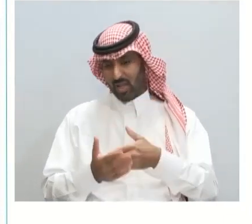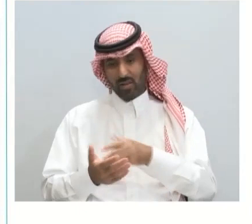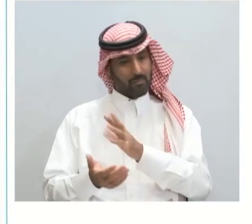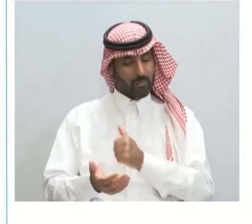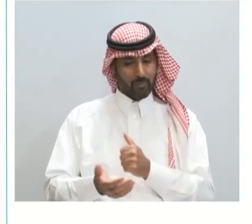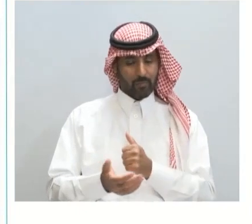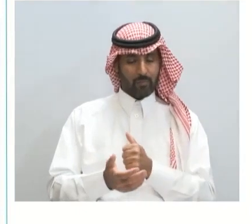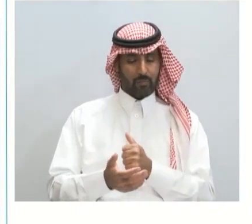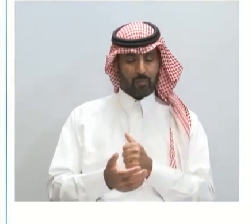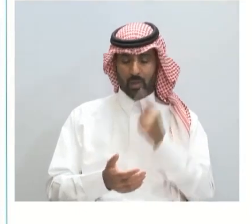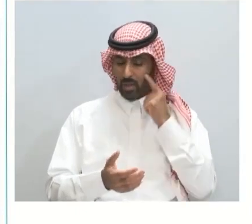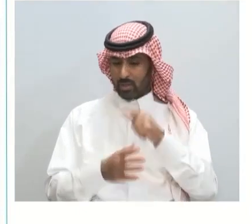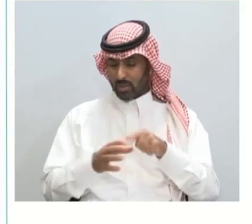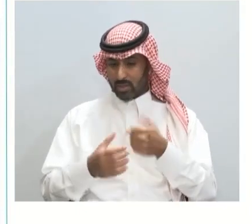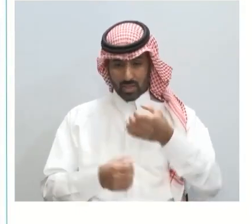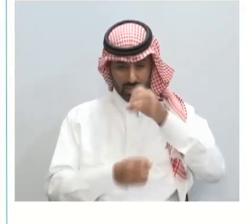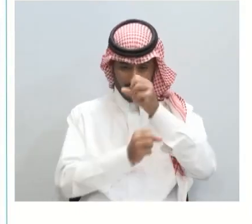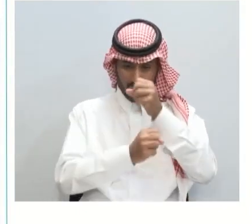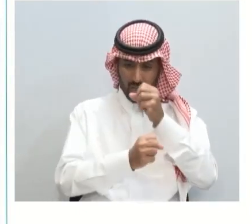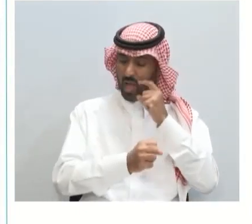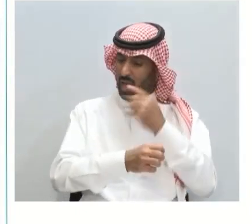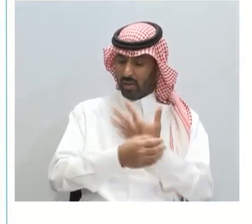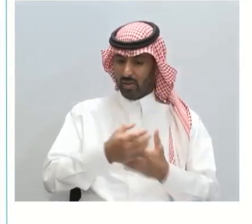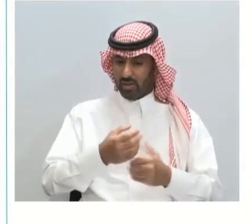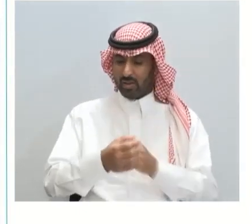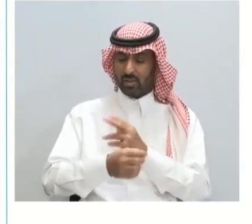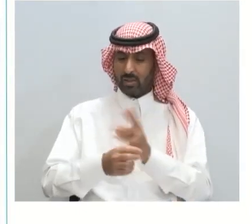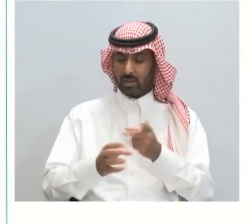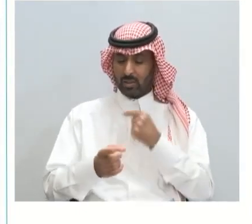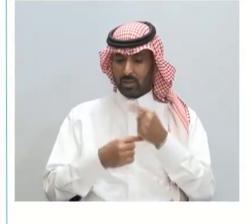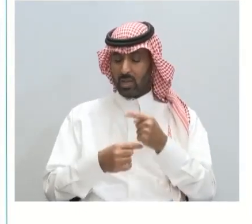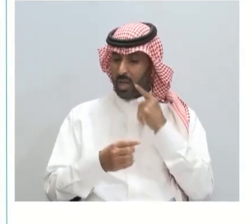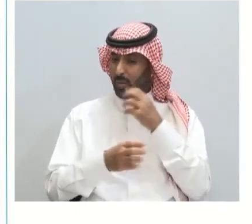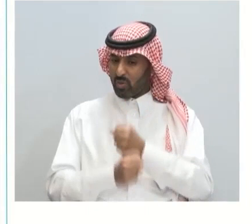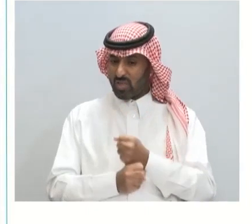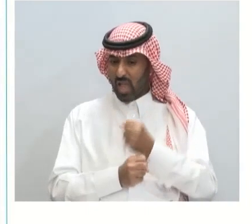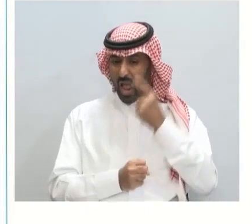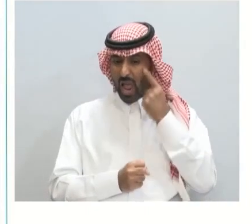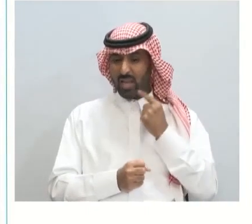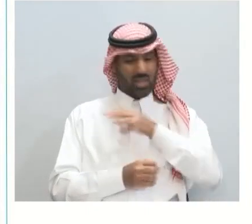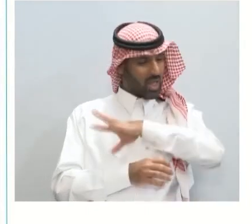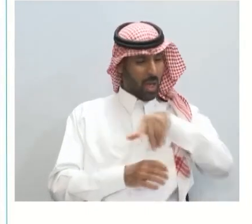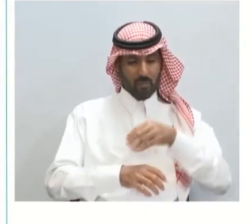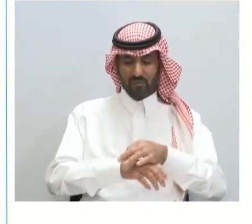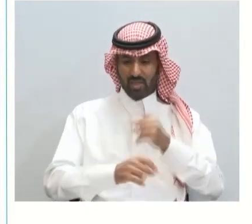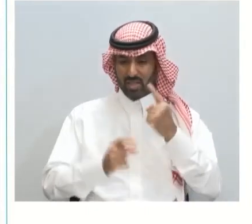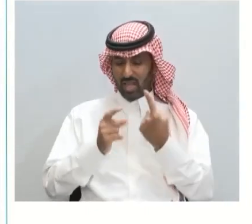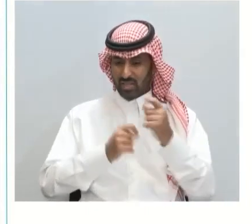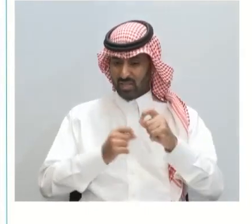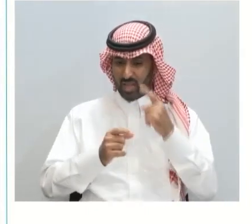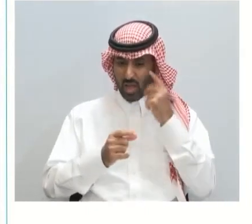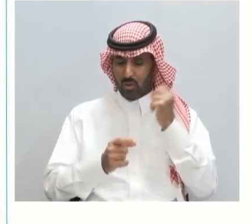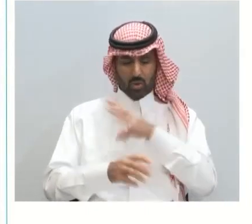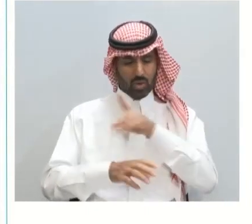happening. Genetic testing has the potential to impact millions of lives in the future. Many are excited about the future